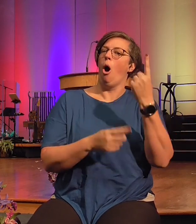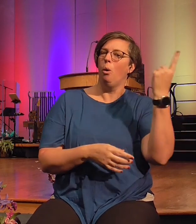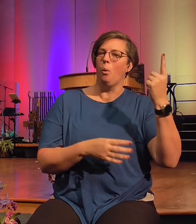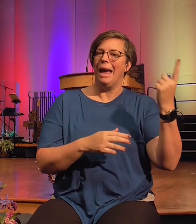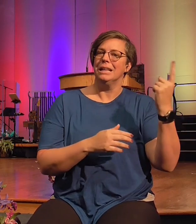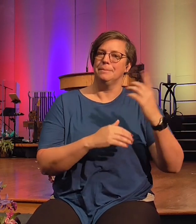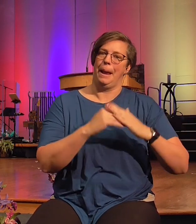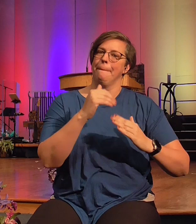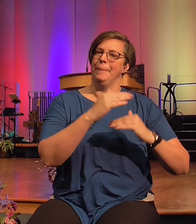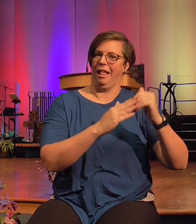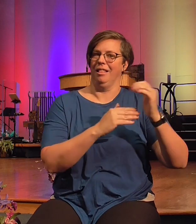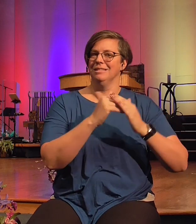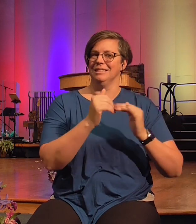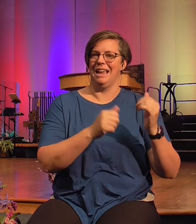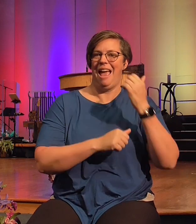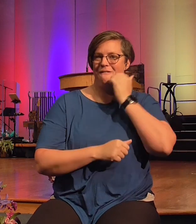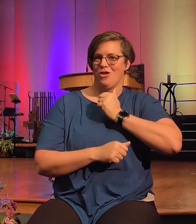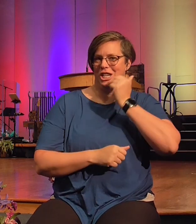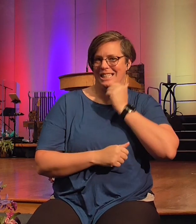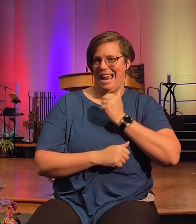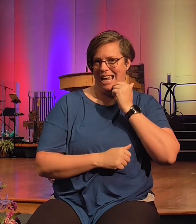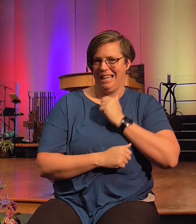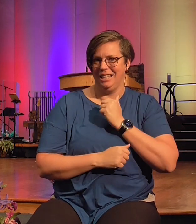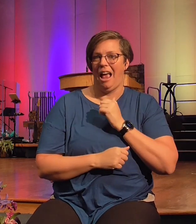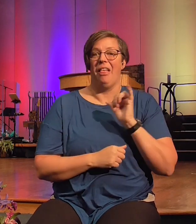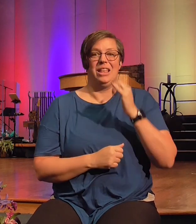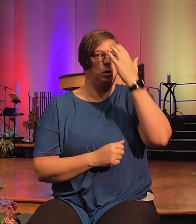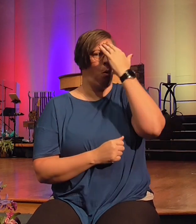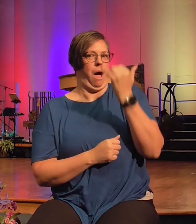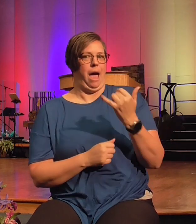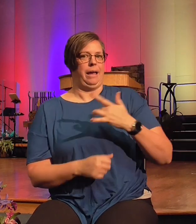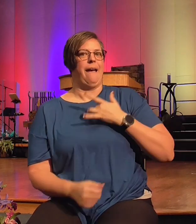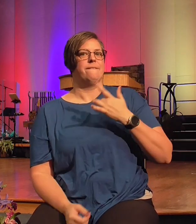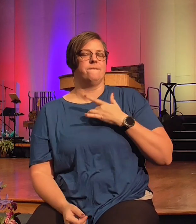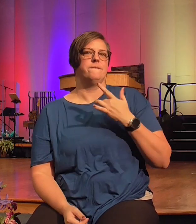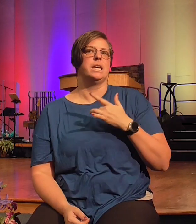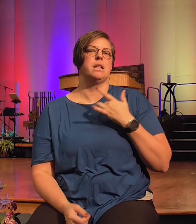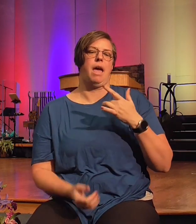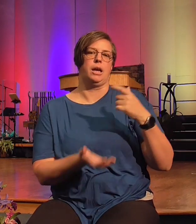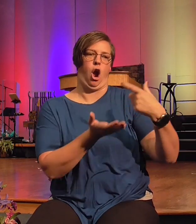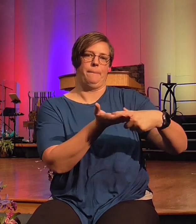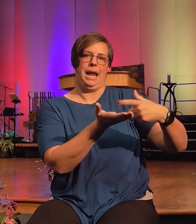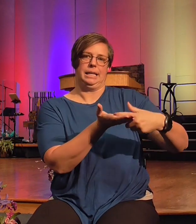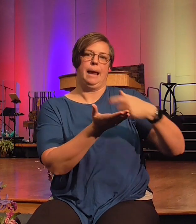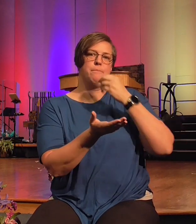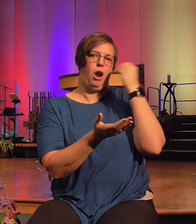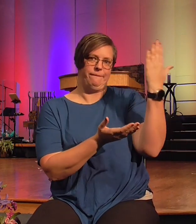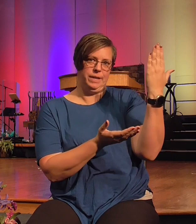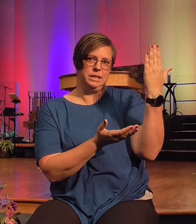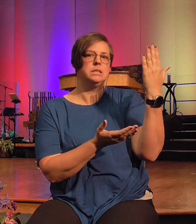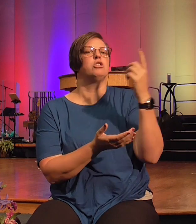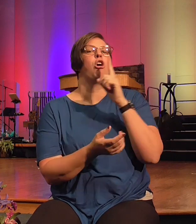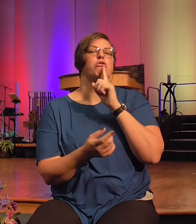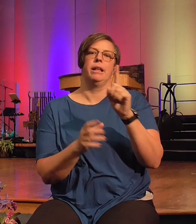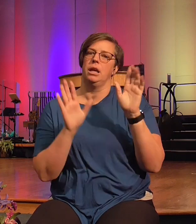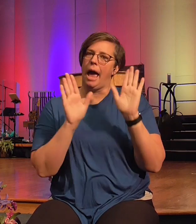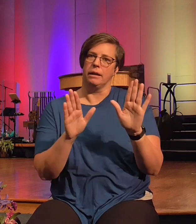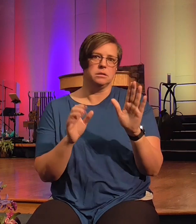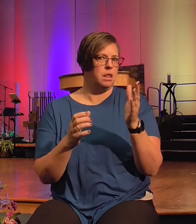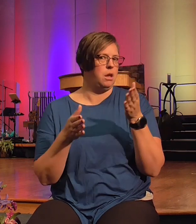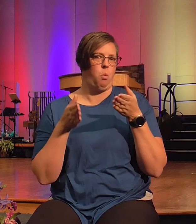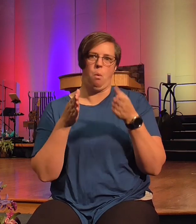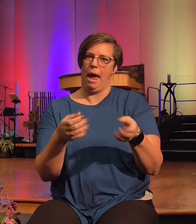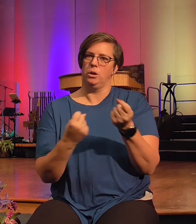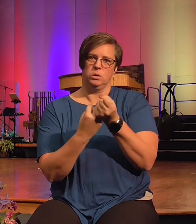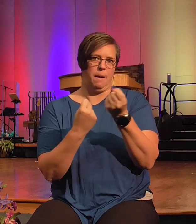day of the week of Rainbow Day Camp. And that's why I just feel like the pancake breakfast is an excellent way to support it, because it